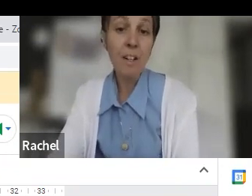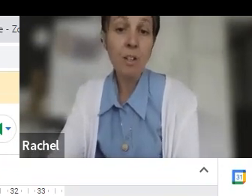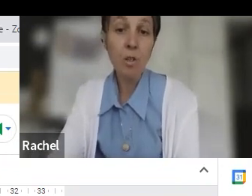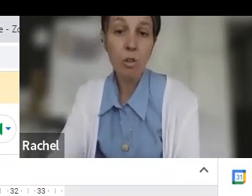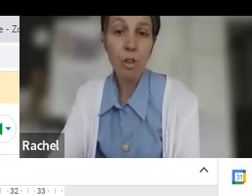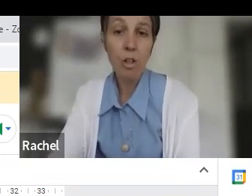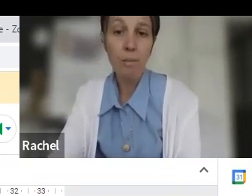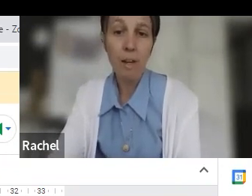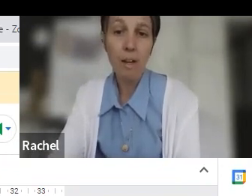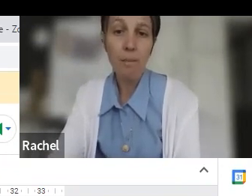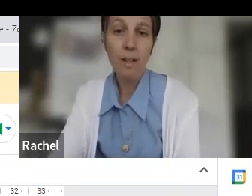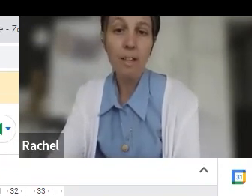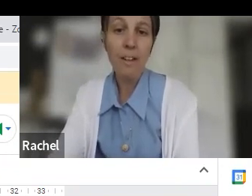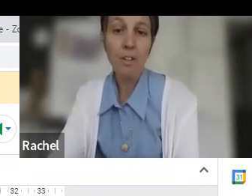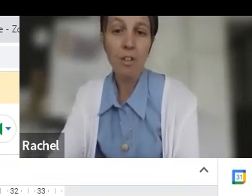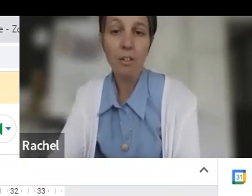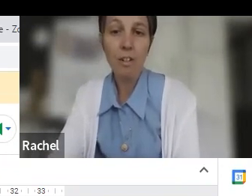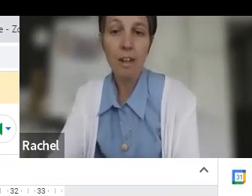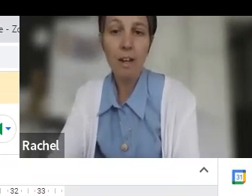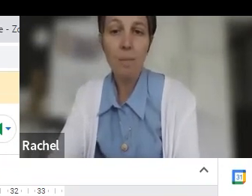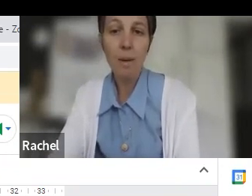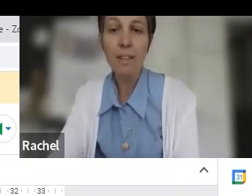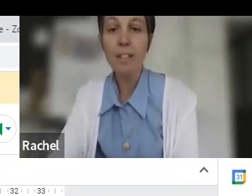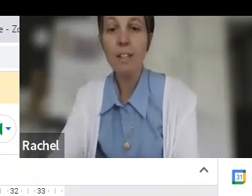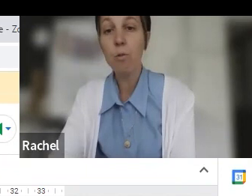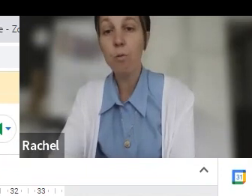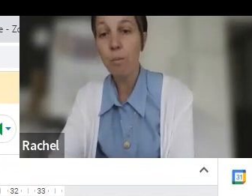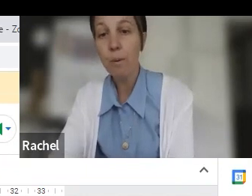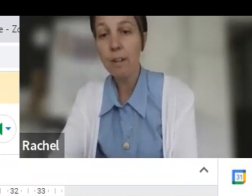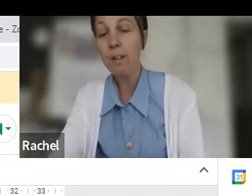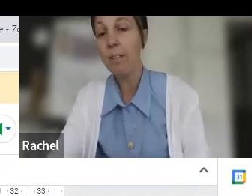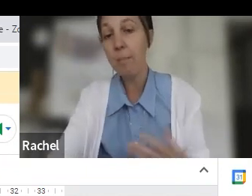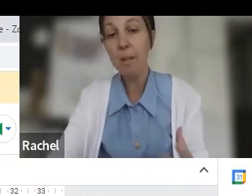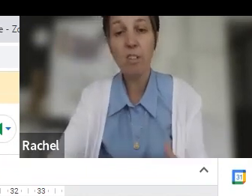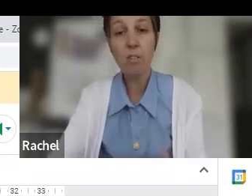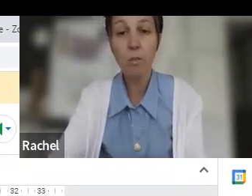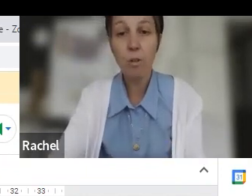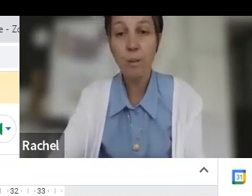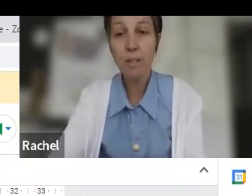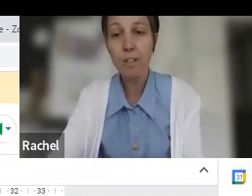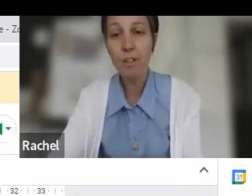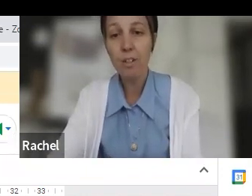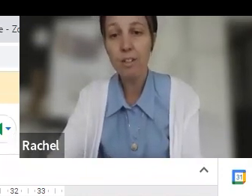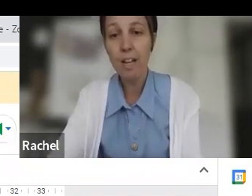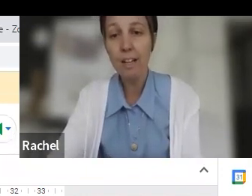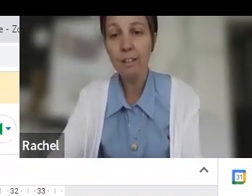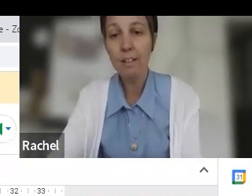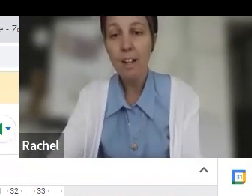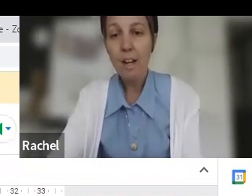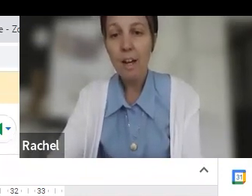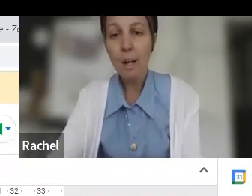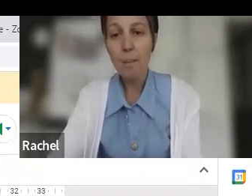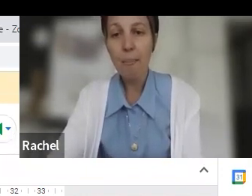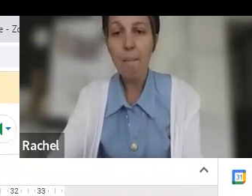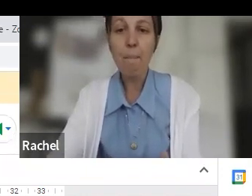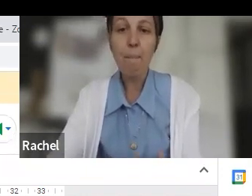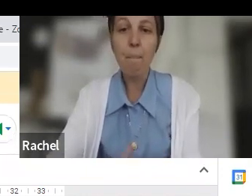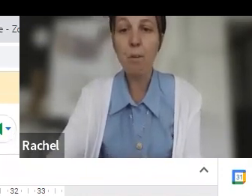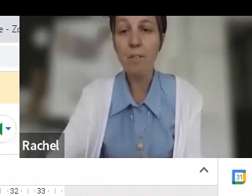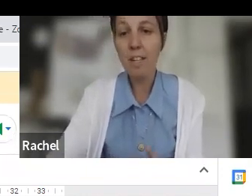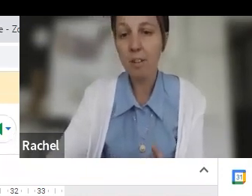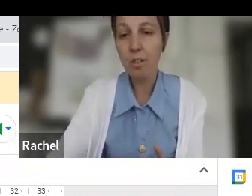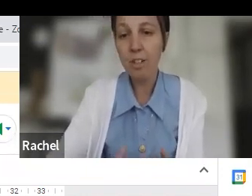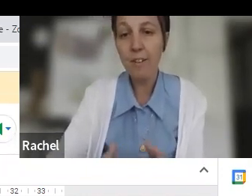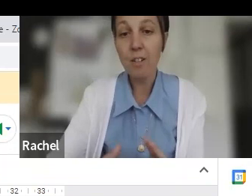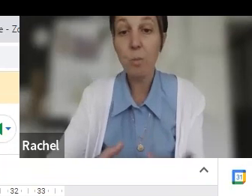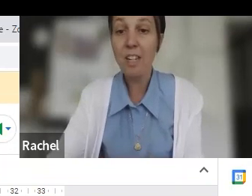It provides short-term interventions, and these are they're a mixture of group interventions and